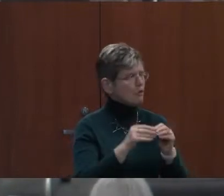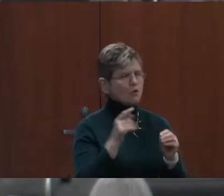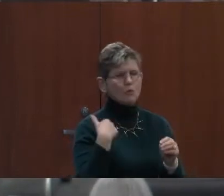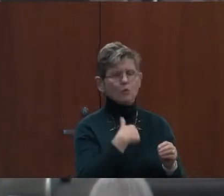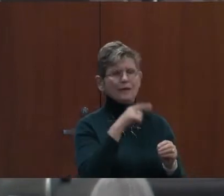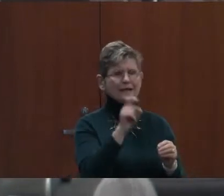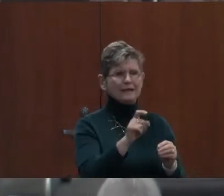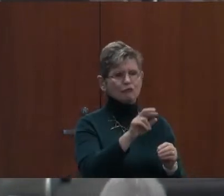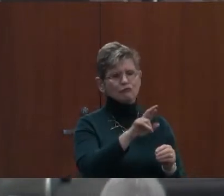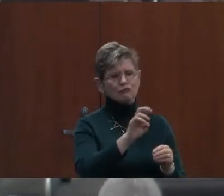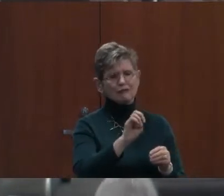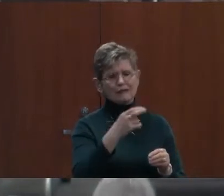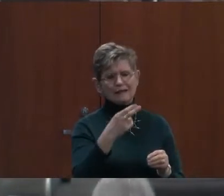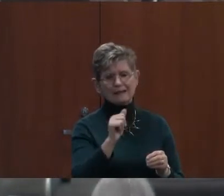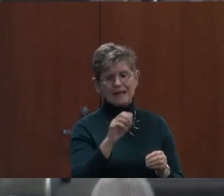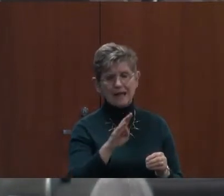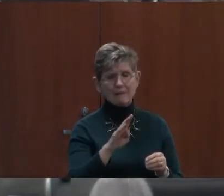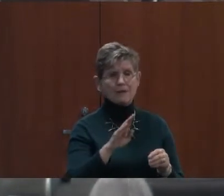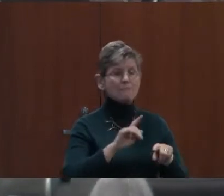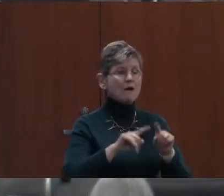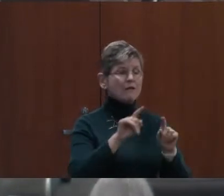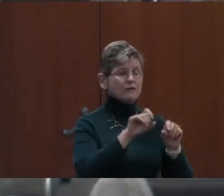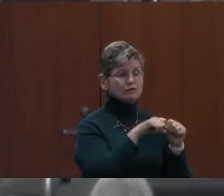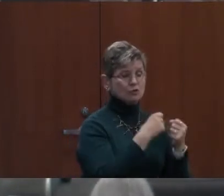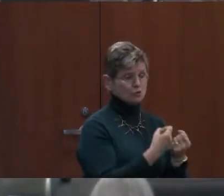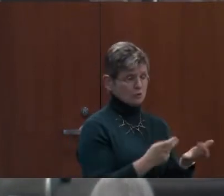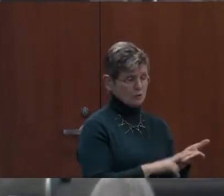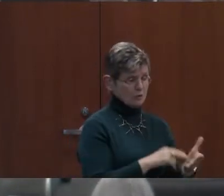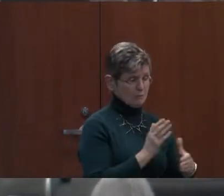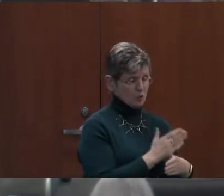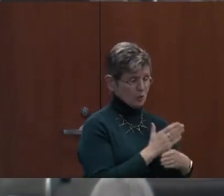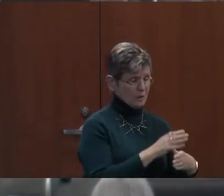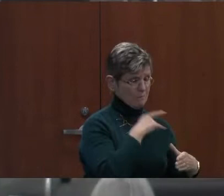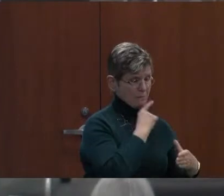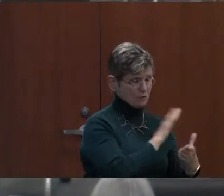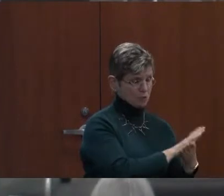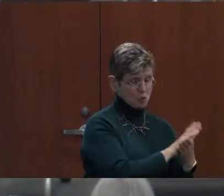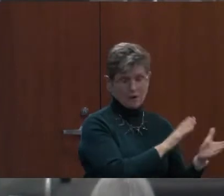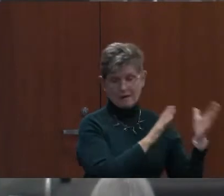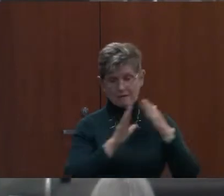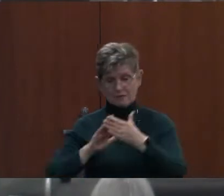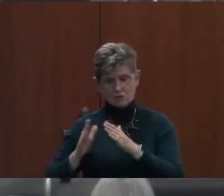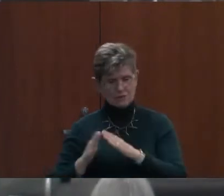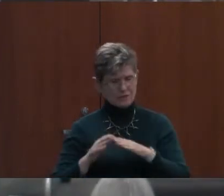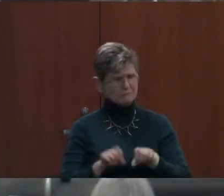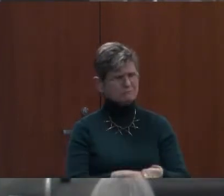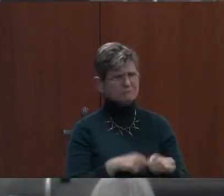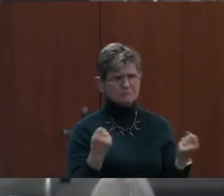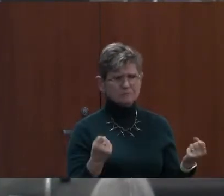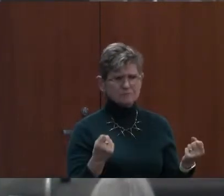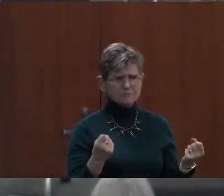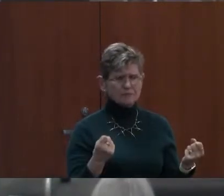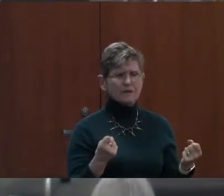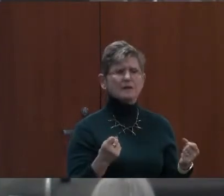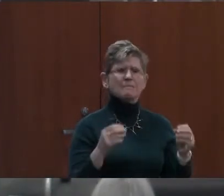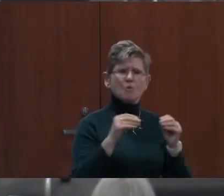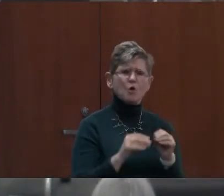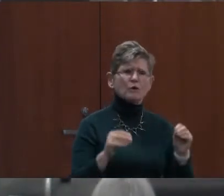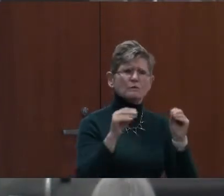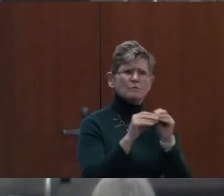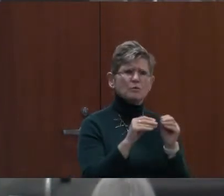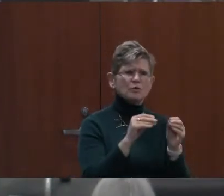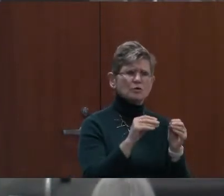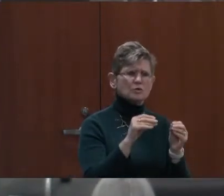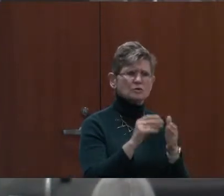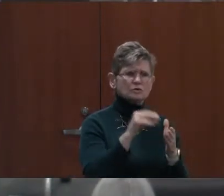is it possible that the social contract between the public schools and the community is fracturing, that the academic performance of an ever-growing percent of students is declining,